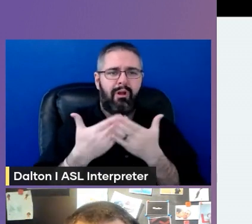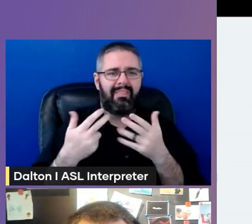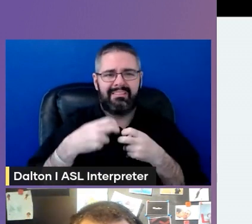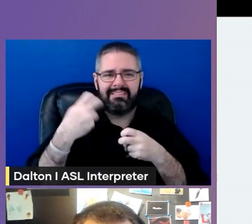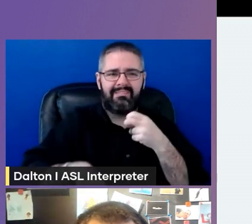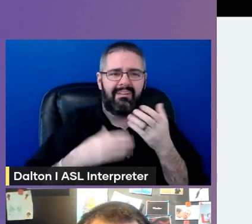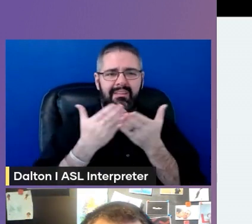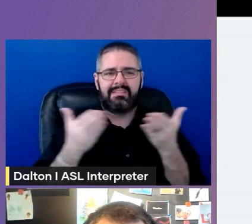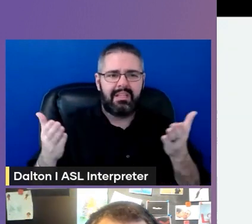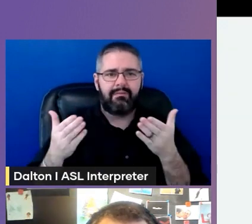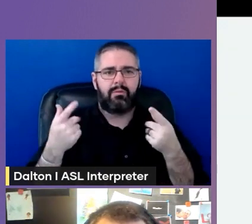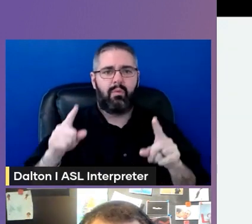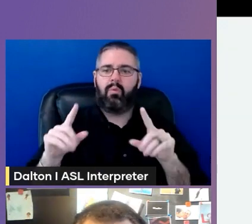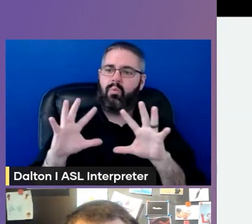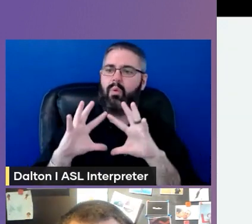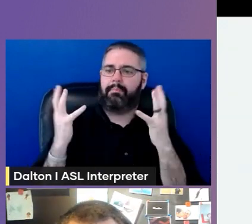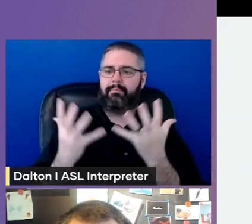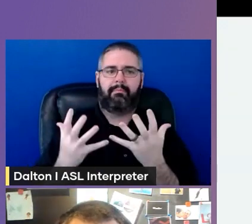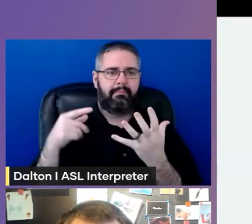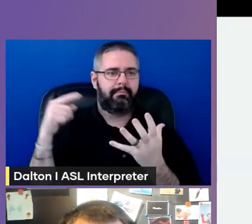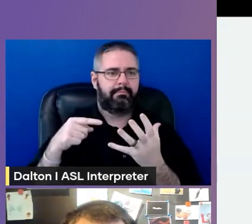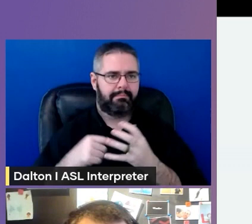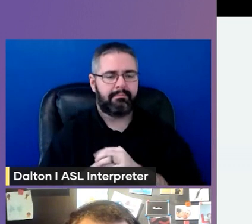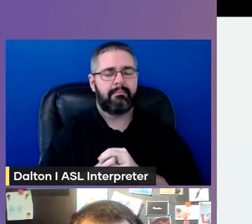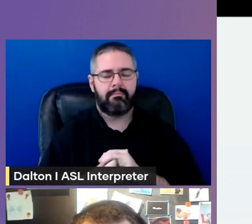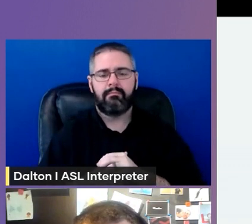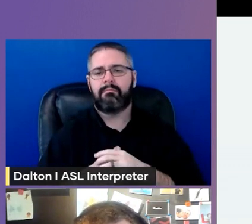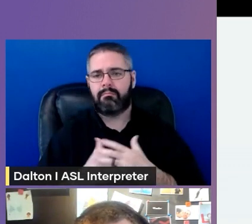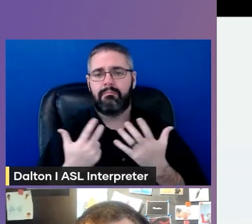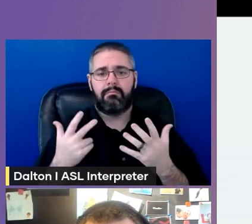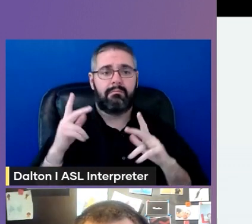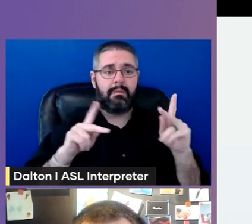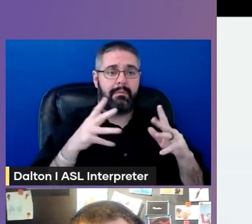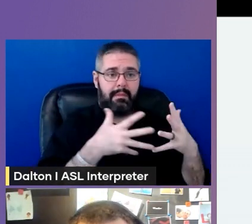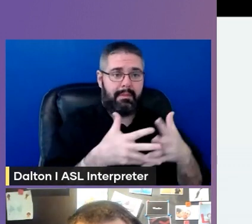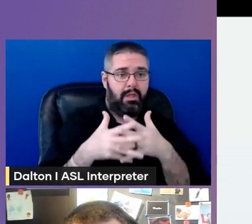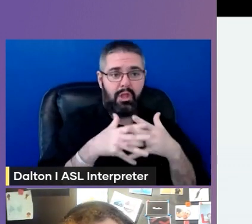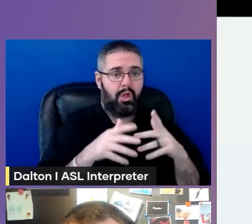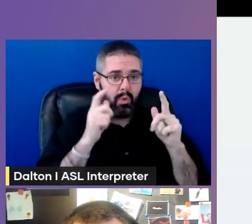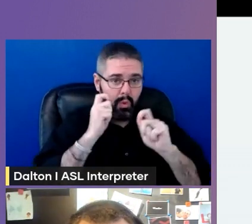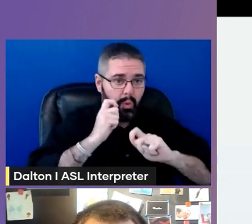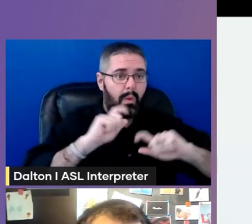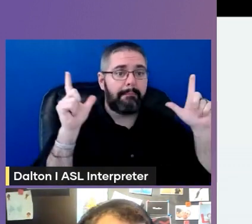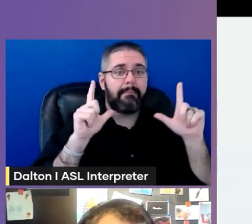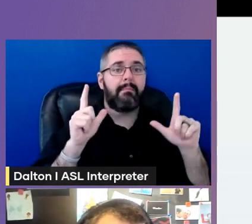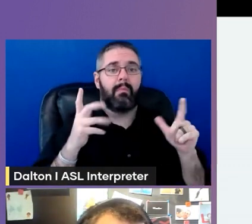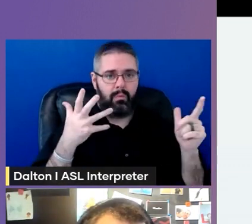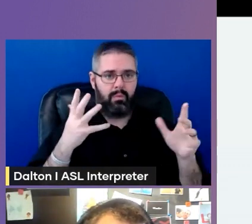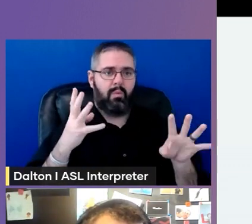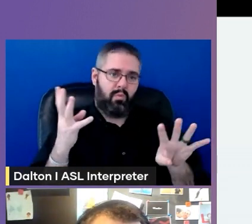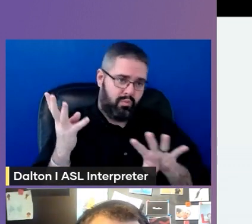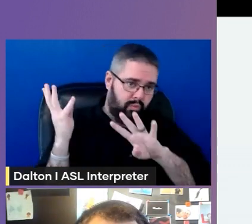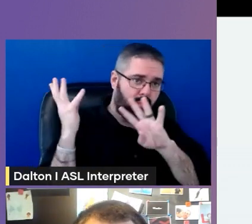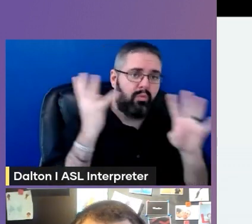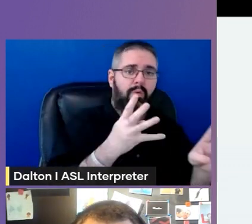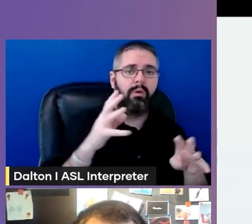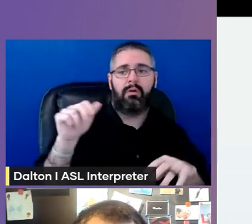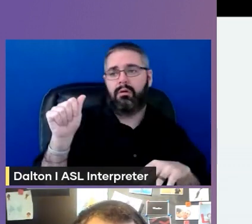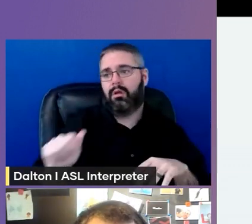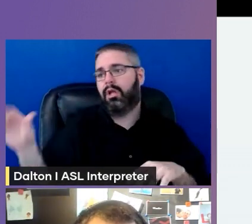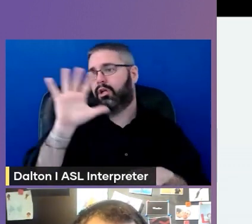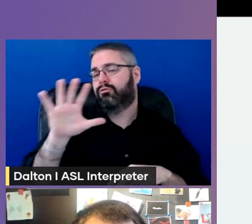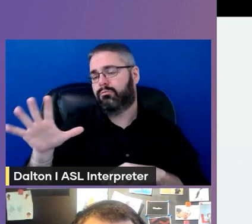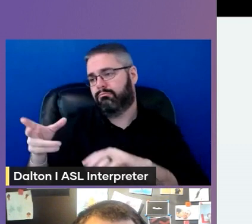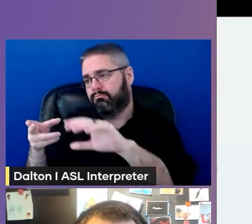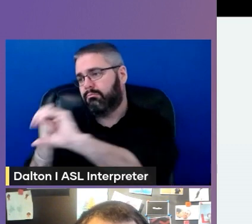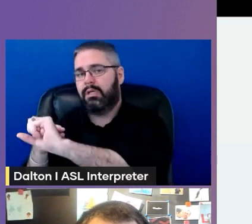to go global. Right? When people in America wake up, that's where you want to have your load, while Asia goes to bed. So there's no reason